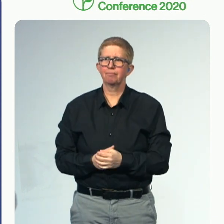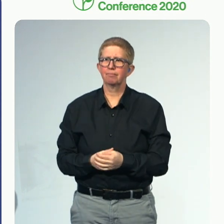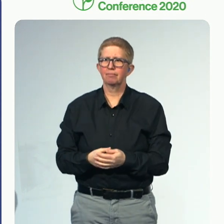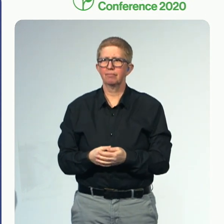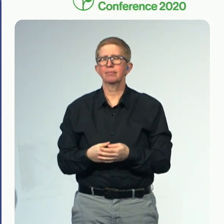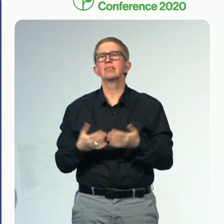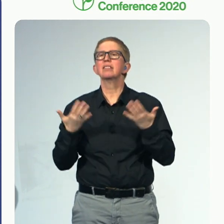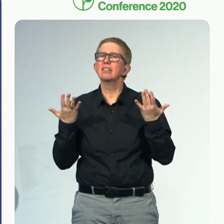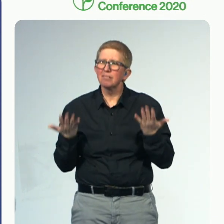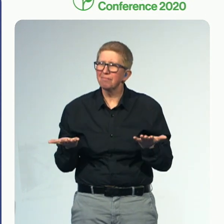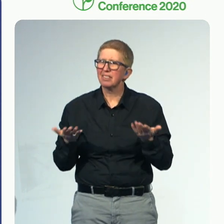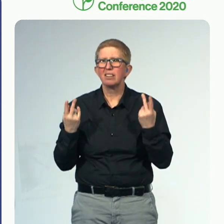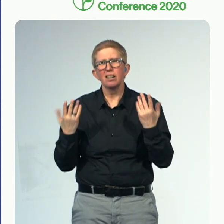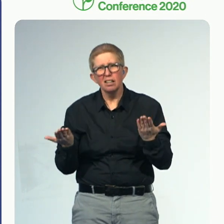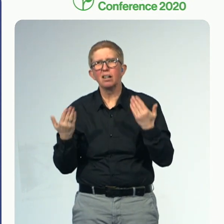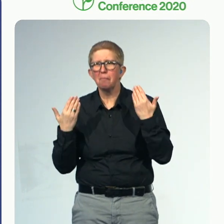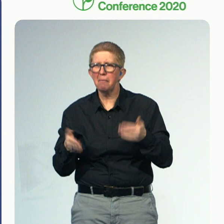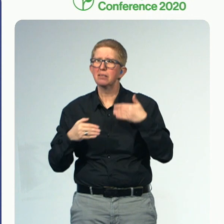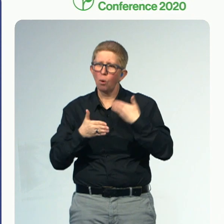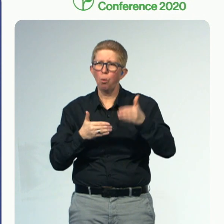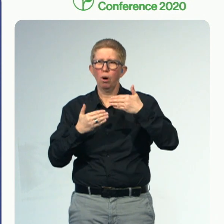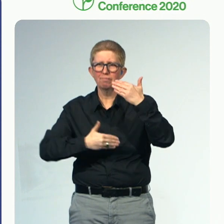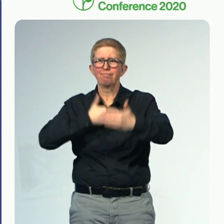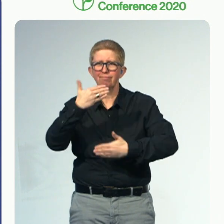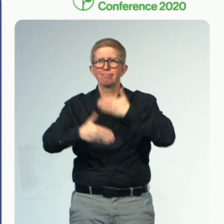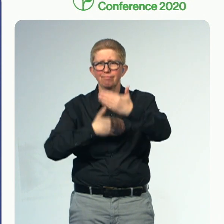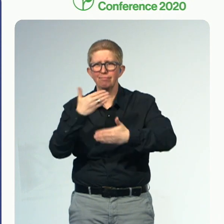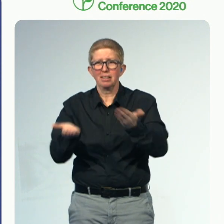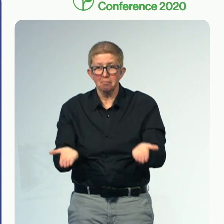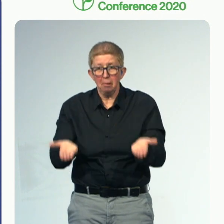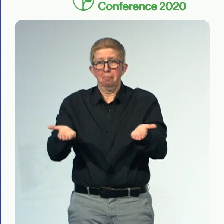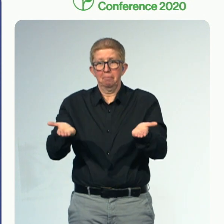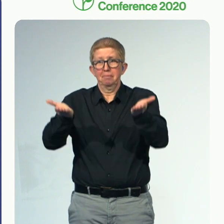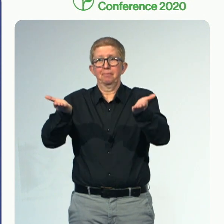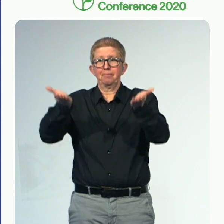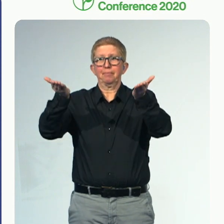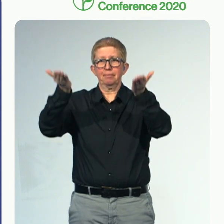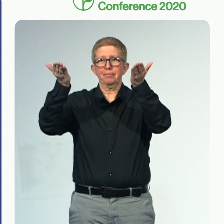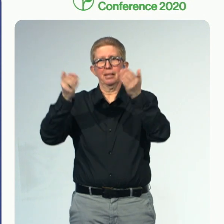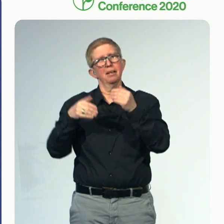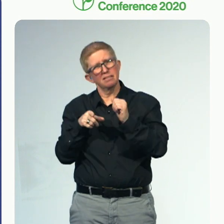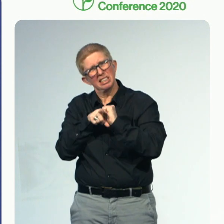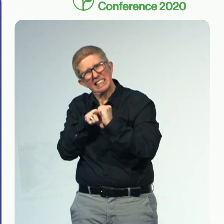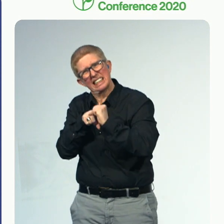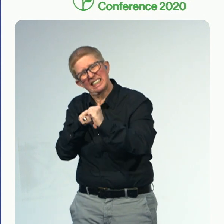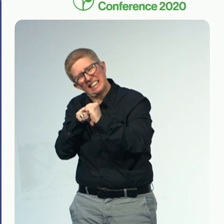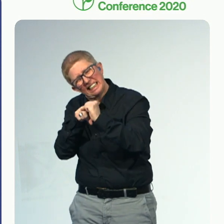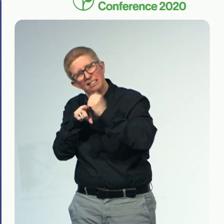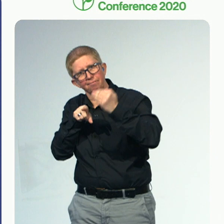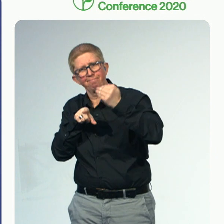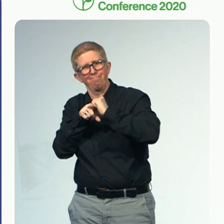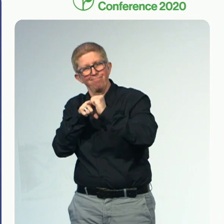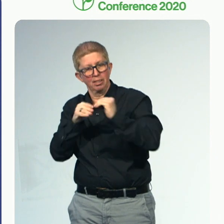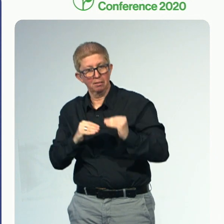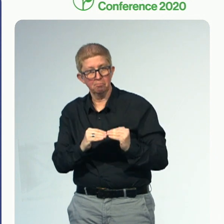more impetus, 10 years to go, so we really need to make things happen. And I see that, you know, there's a